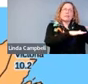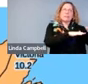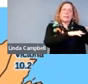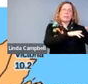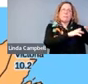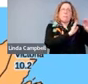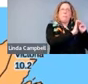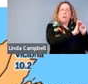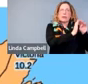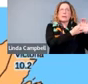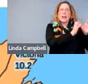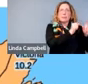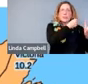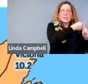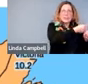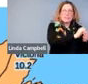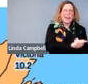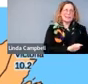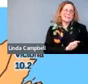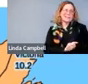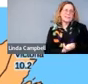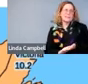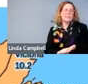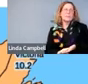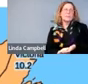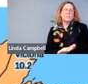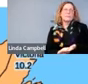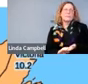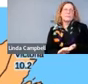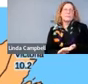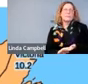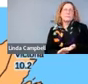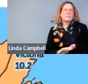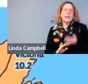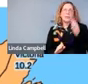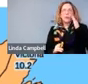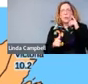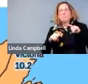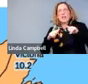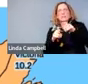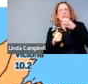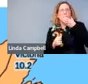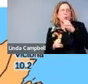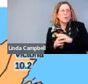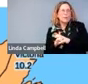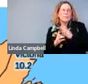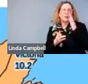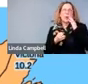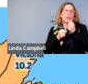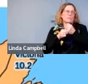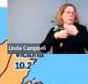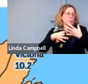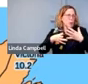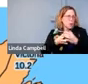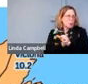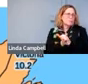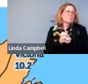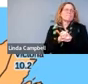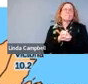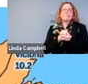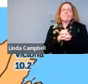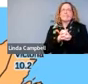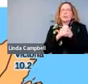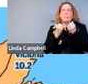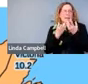But when we look at other areas where modeling of climate change impacts have taken place, we do know that lakes are going to get